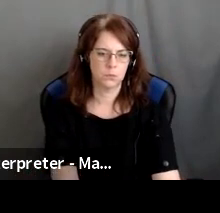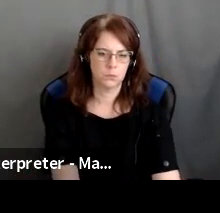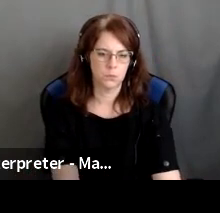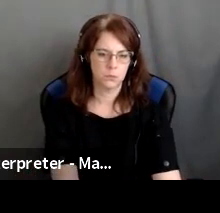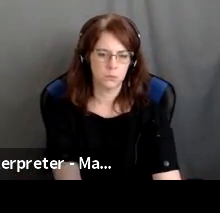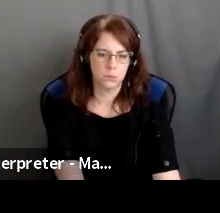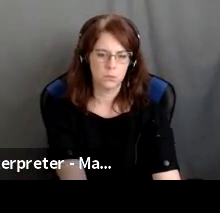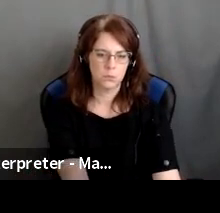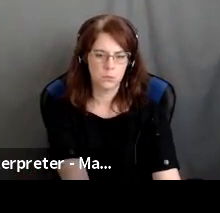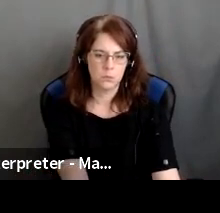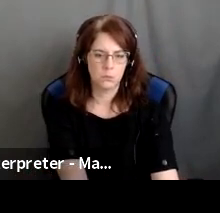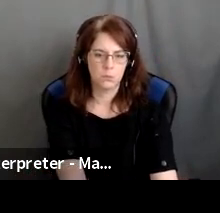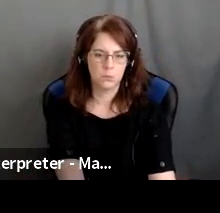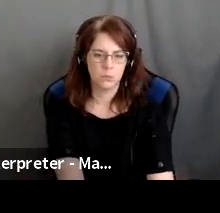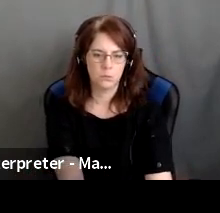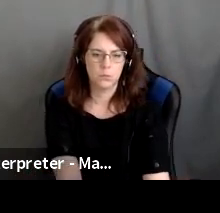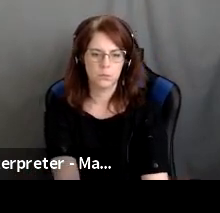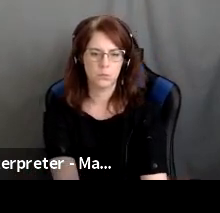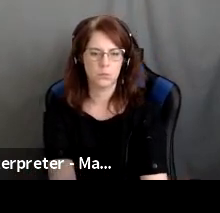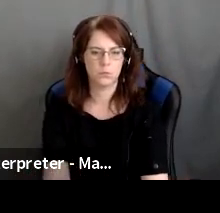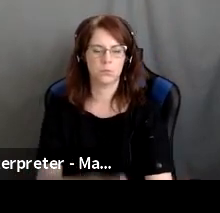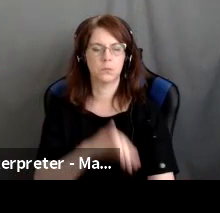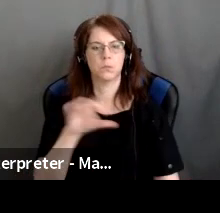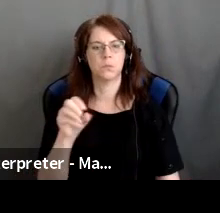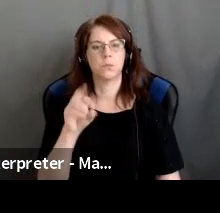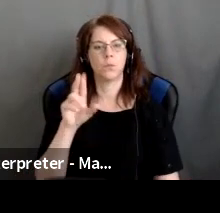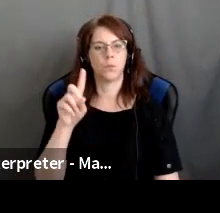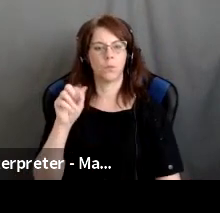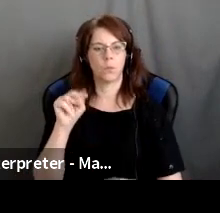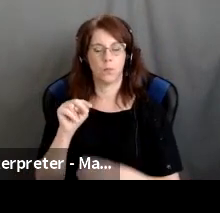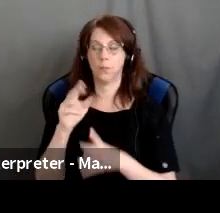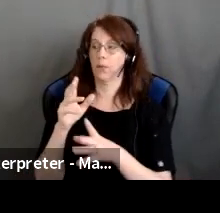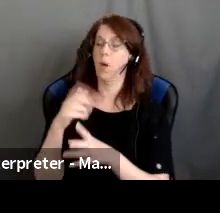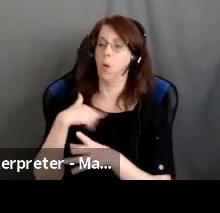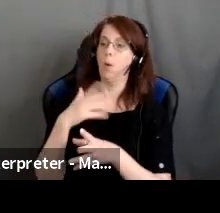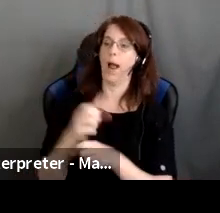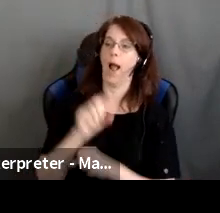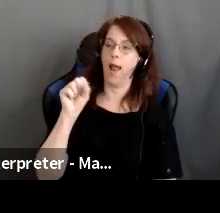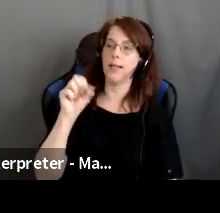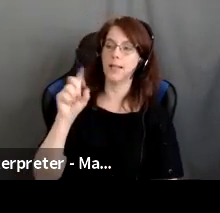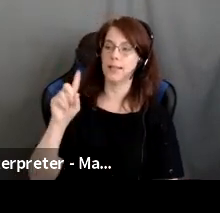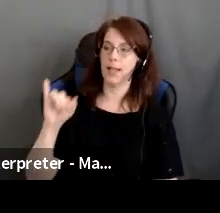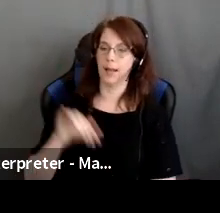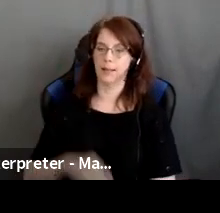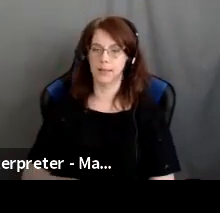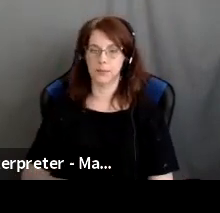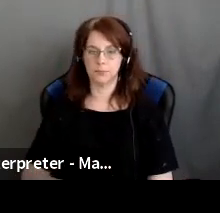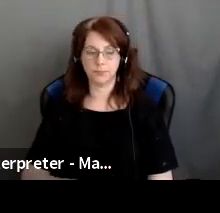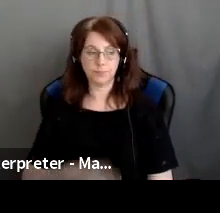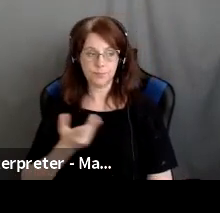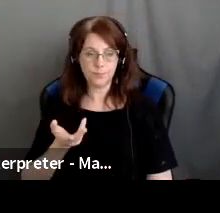Okay. So Jordan says, got on SSDI. Well, got